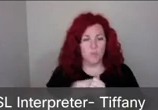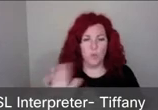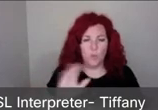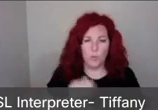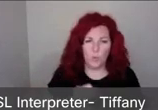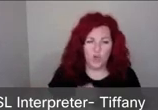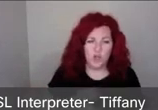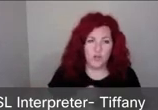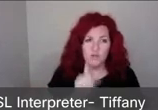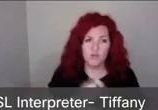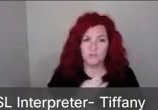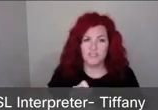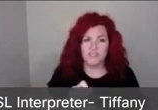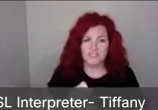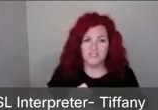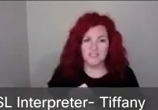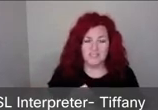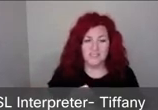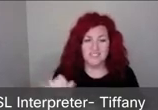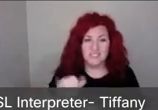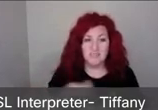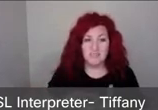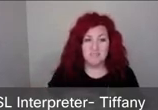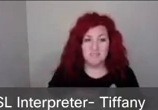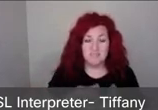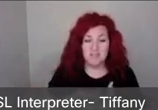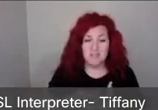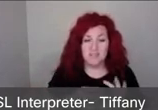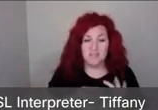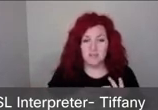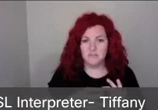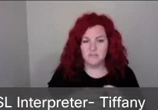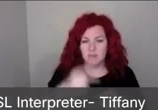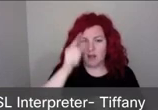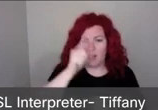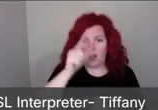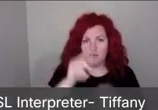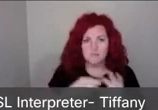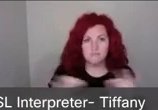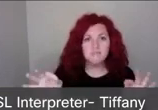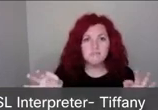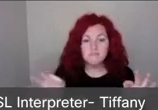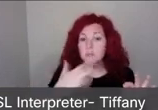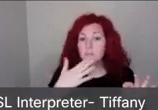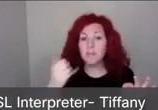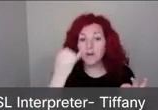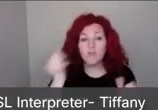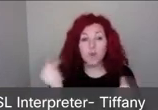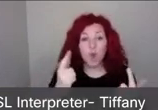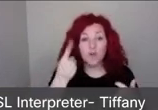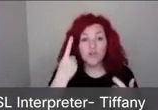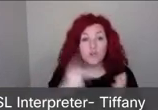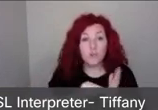but the reality is this, like it says on our money, e pluribus union from any one. And I think it would be better off if we all understood that